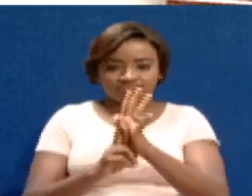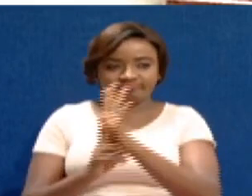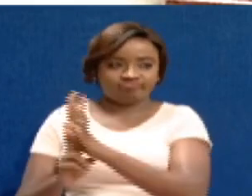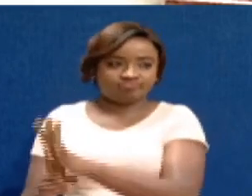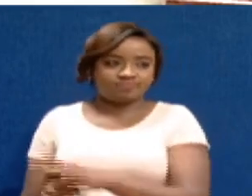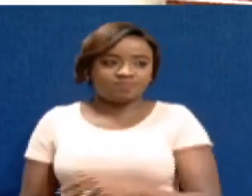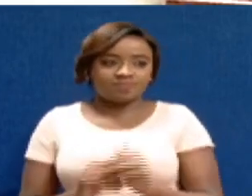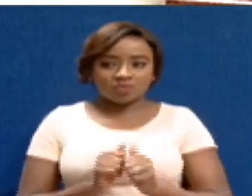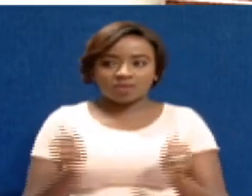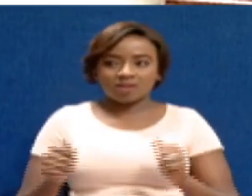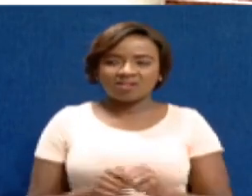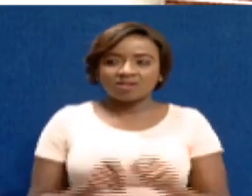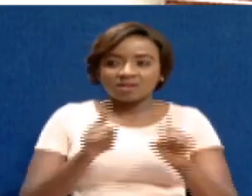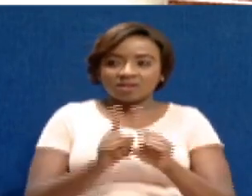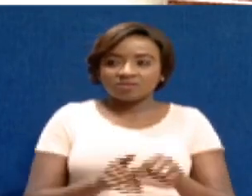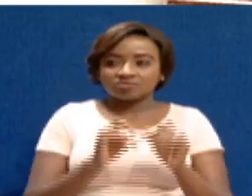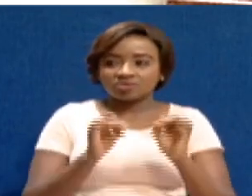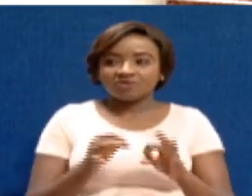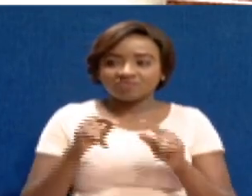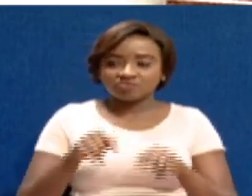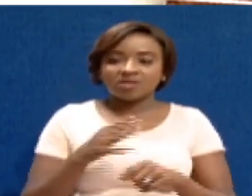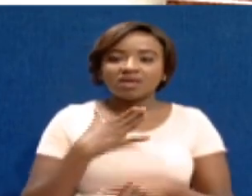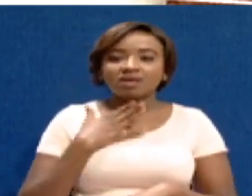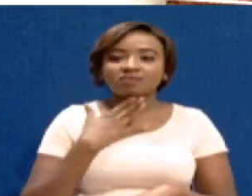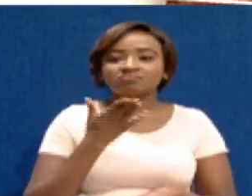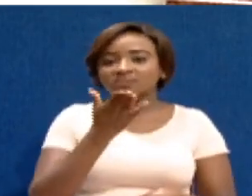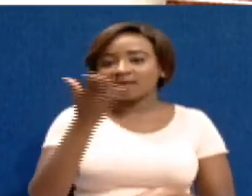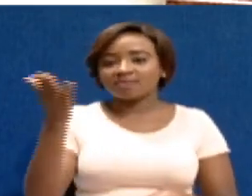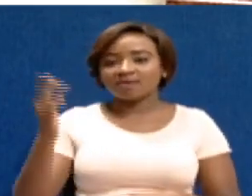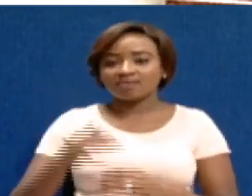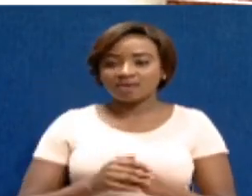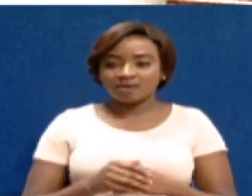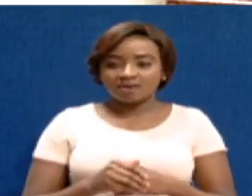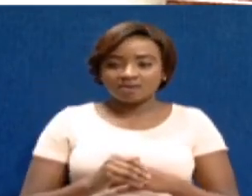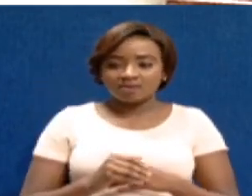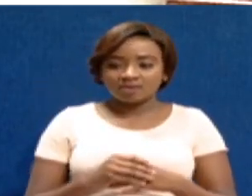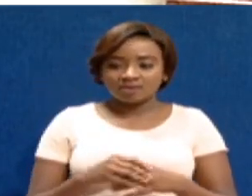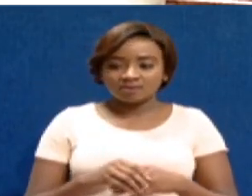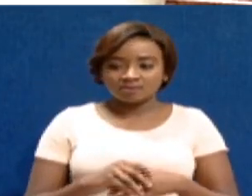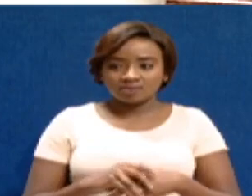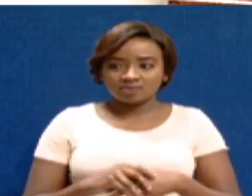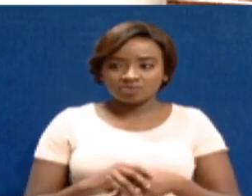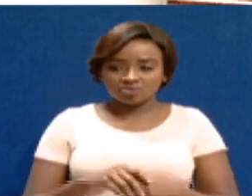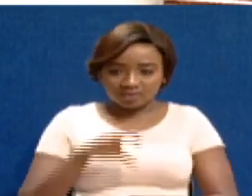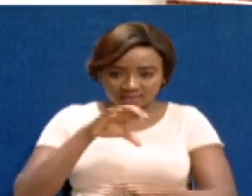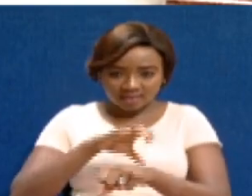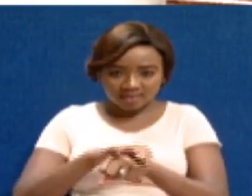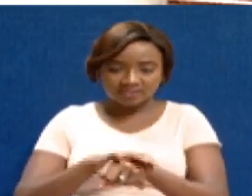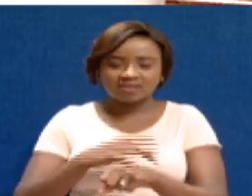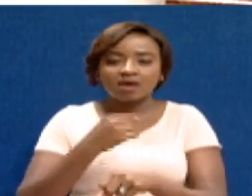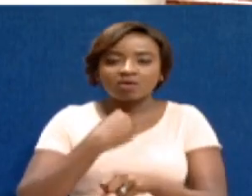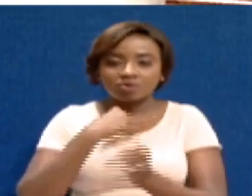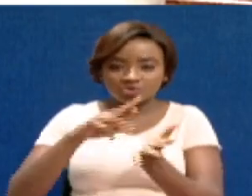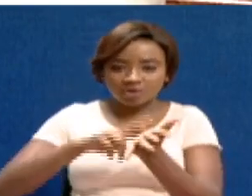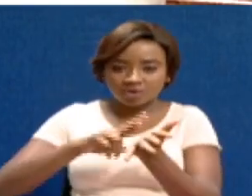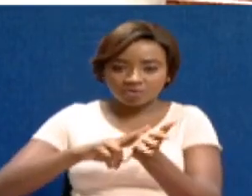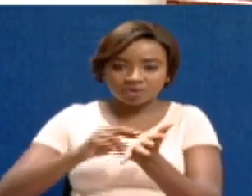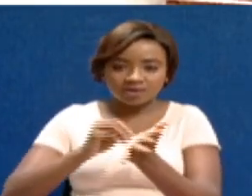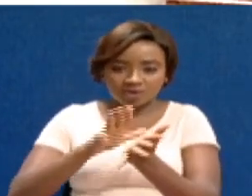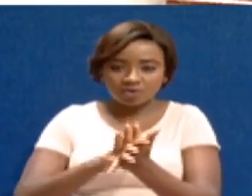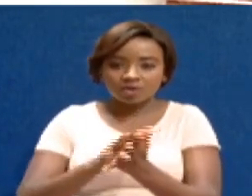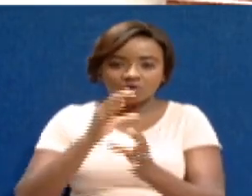go to the National Archives, you are going to find the actual audio of what people said at every location. And then the